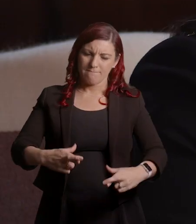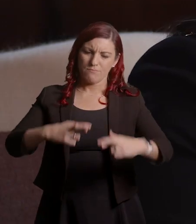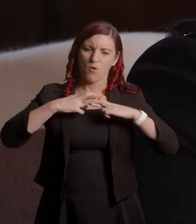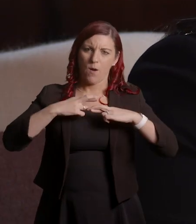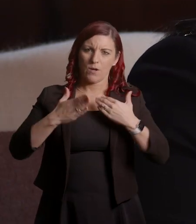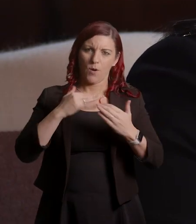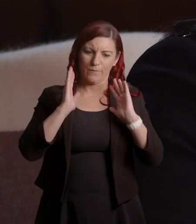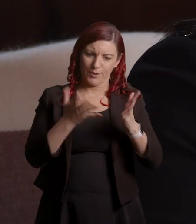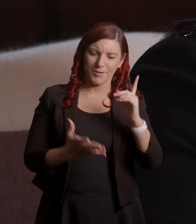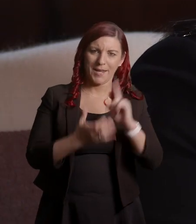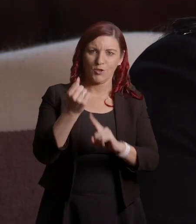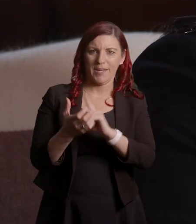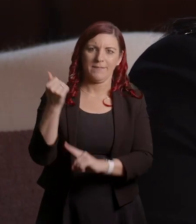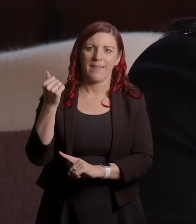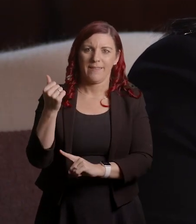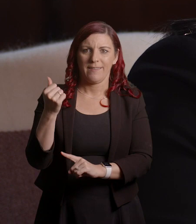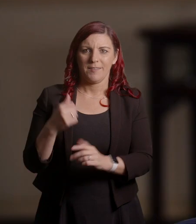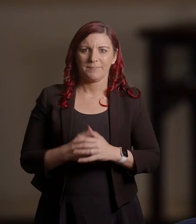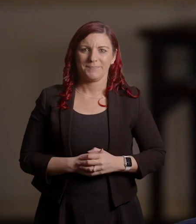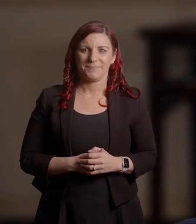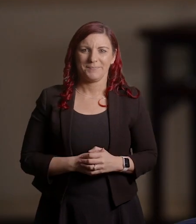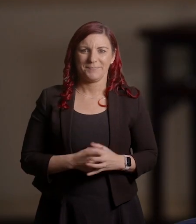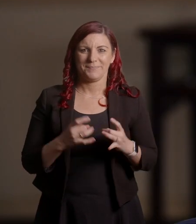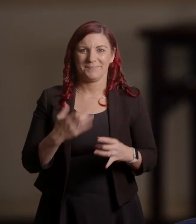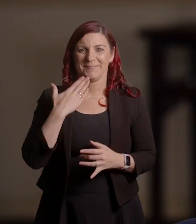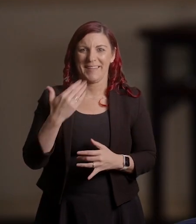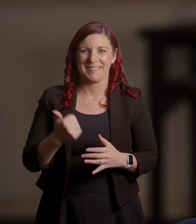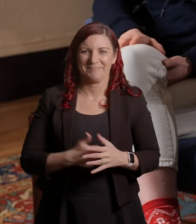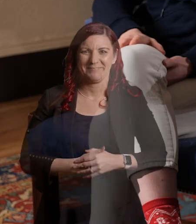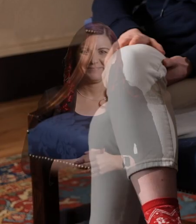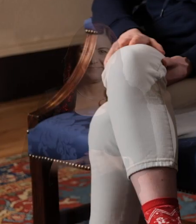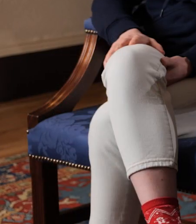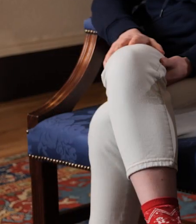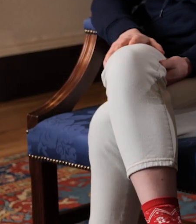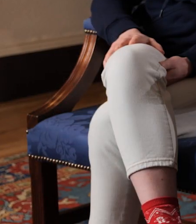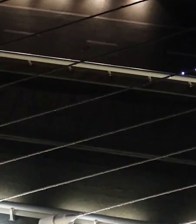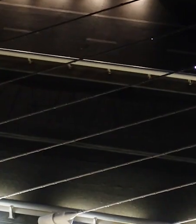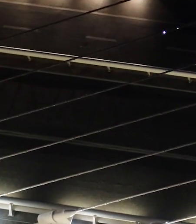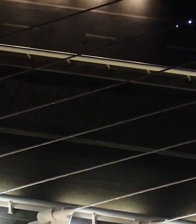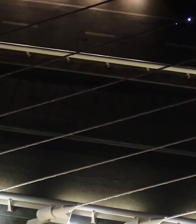massively proud of what you have all achieved, so thank you so much. Thank you.